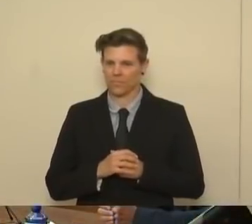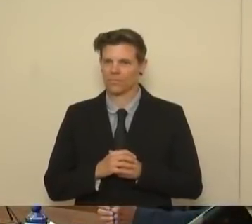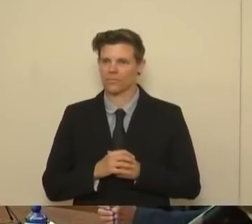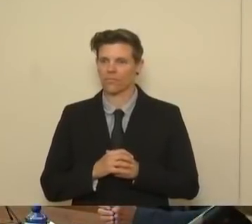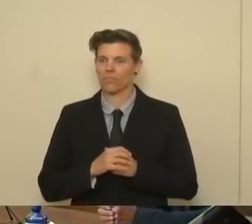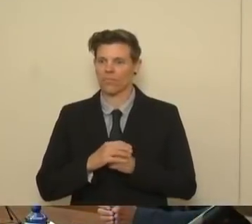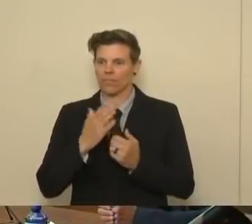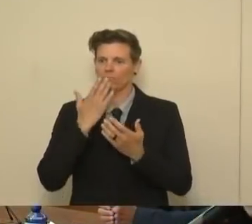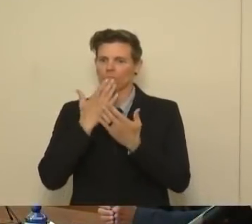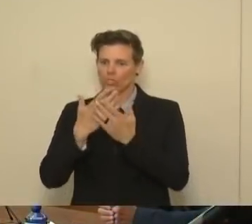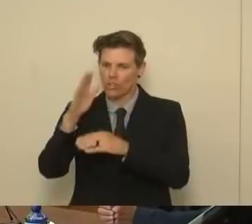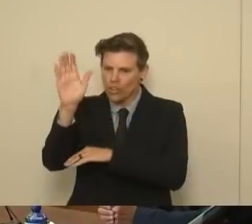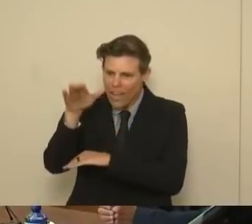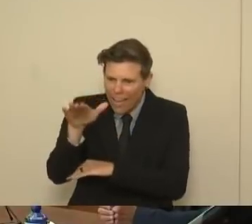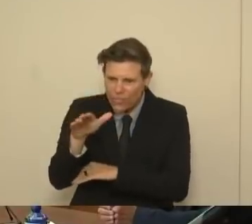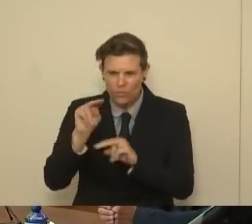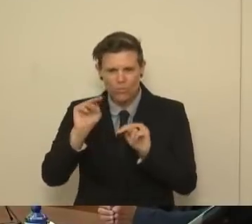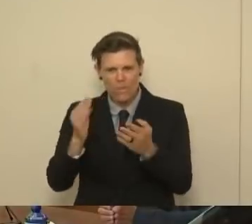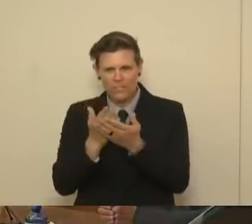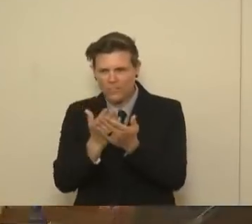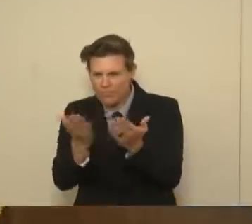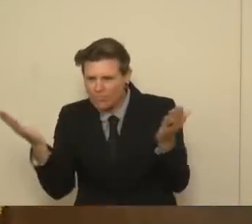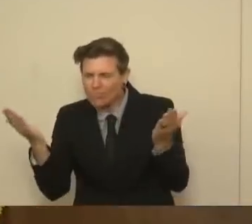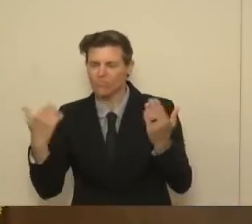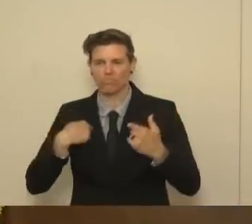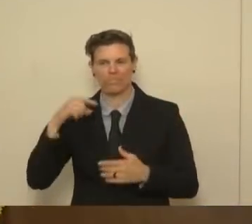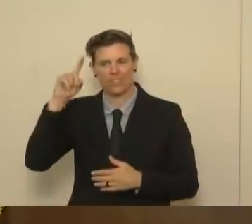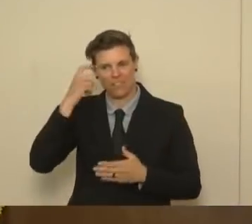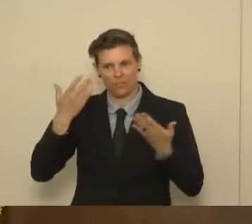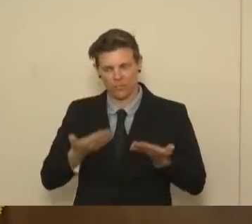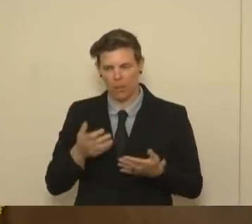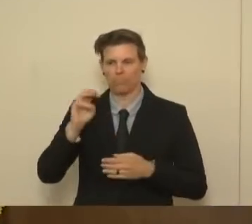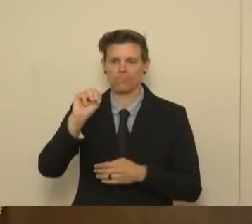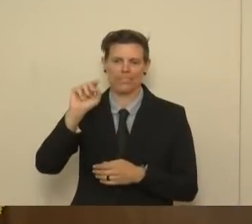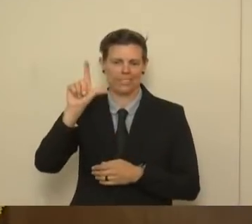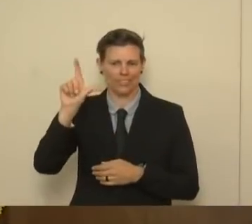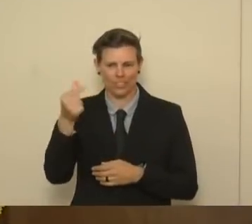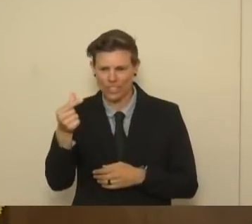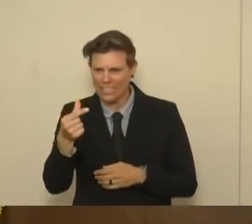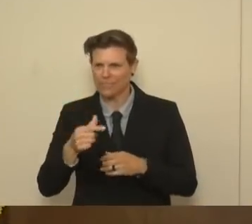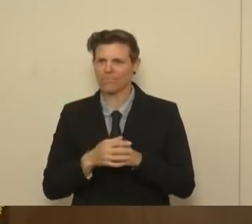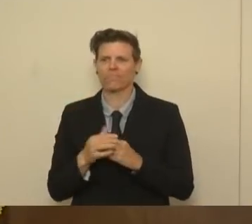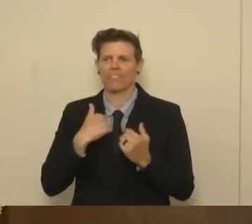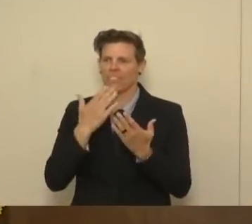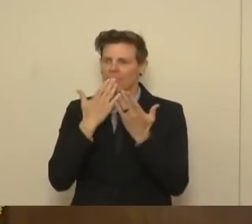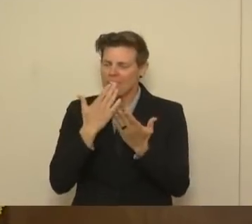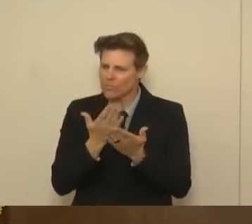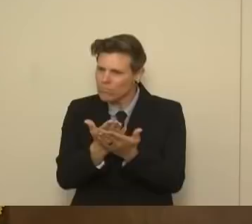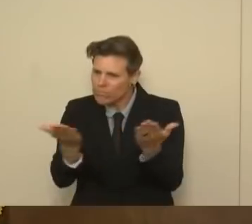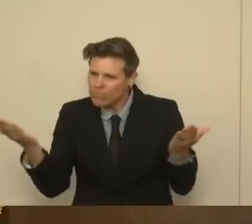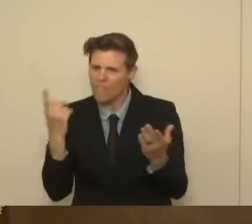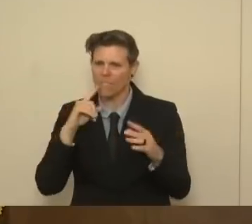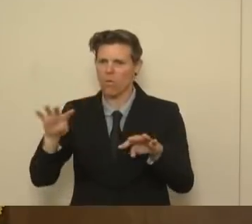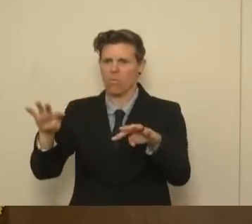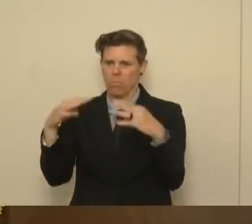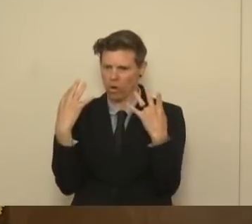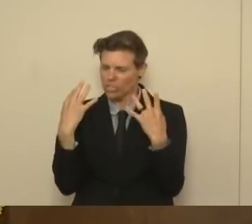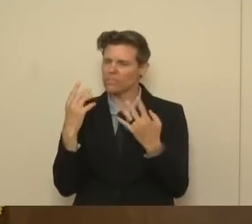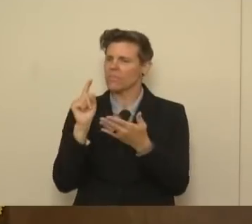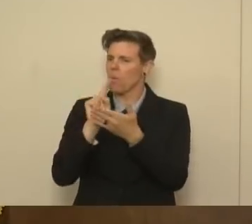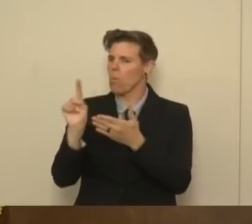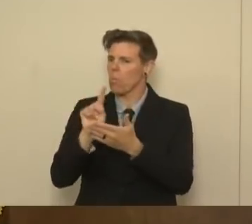Good afternoon, New Mexico. It's Governor Michelle Lujan Grisham. I want to thank everyone for joining us for our weekly